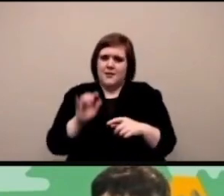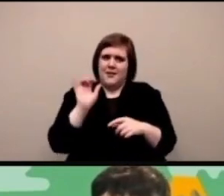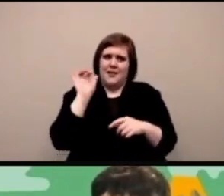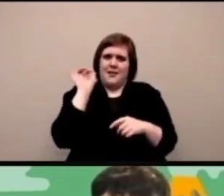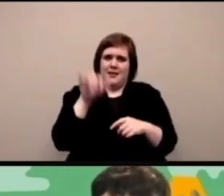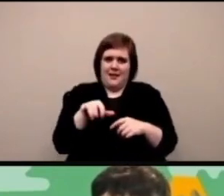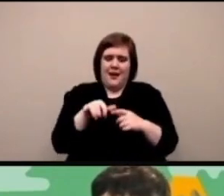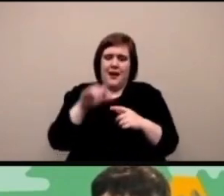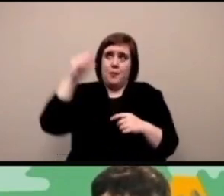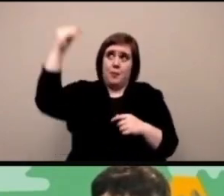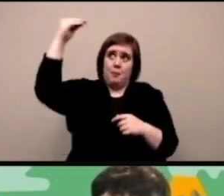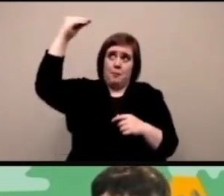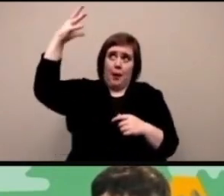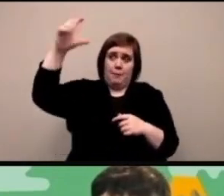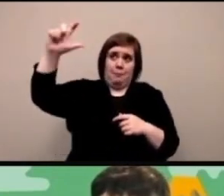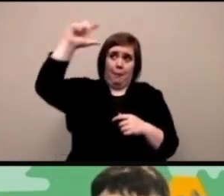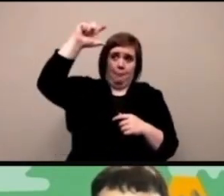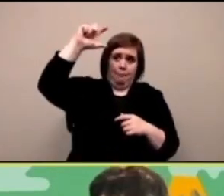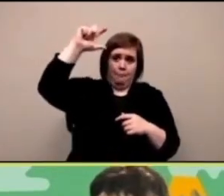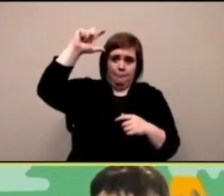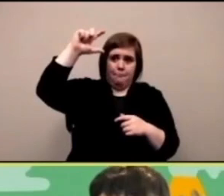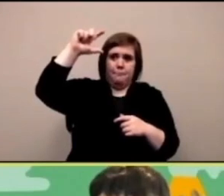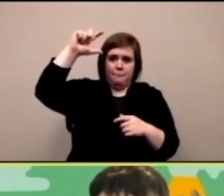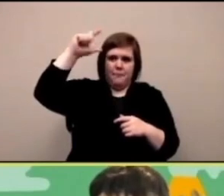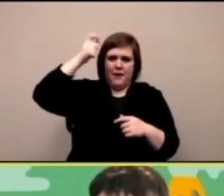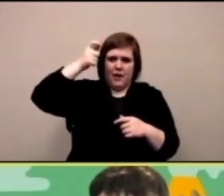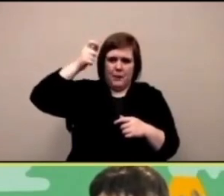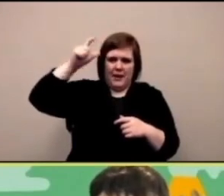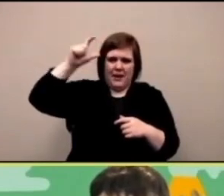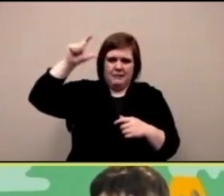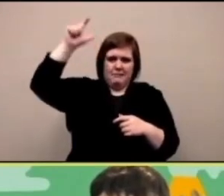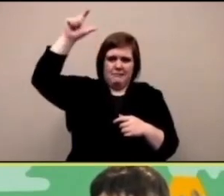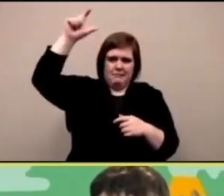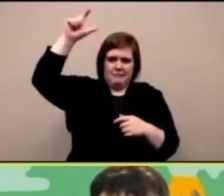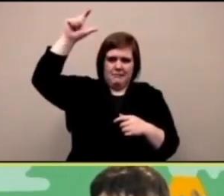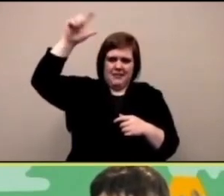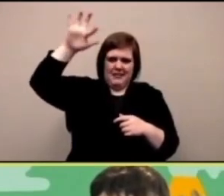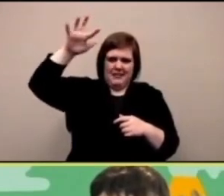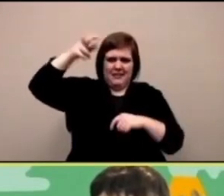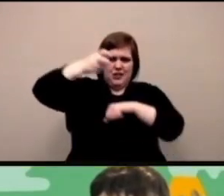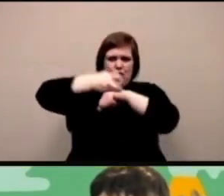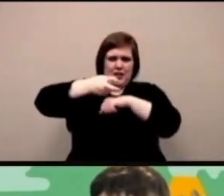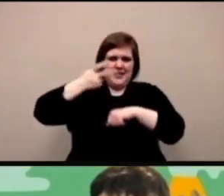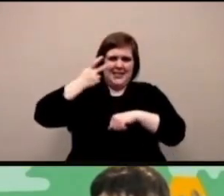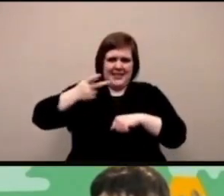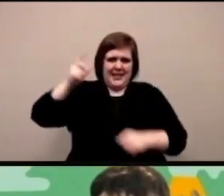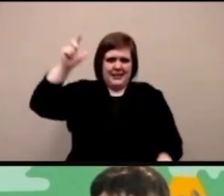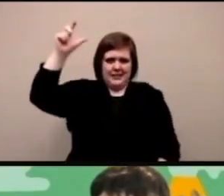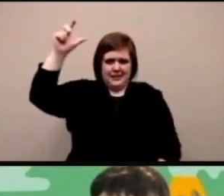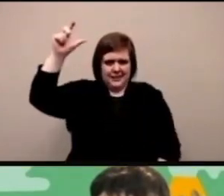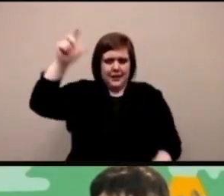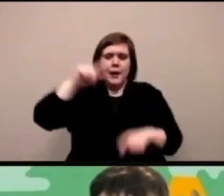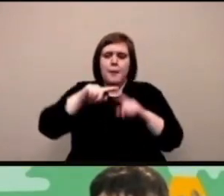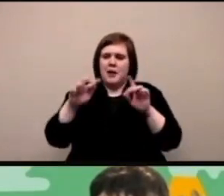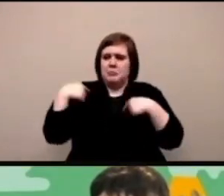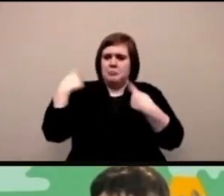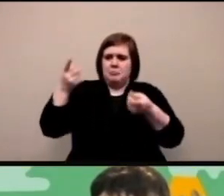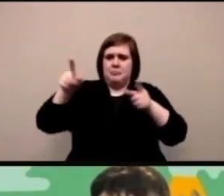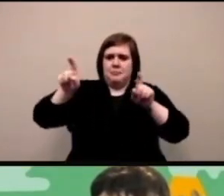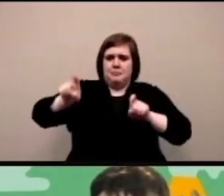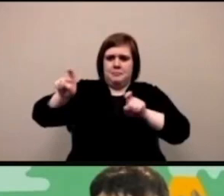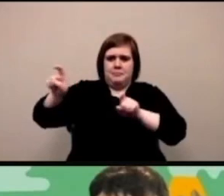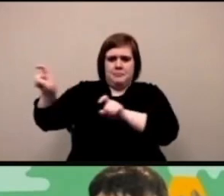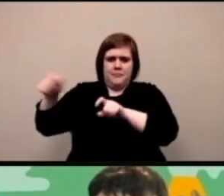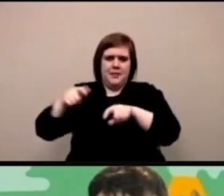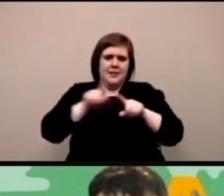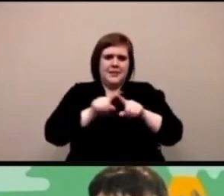over my head, I guess, top of head. Mm-hmm. So you can't really see it, but Yeah, so I'm just experimenting with the